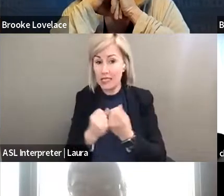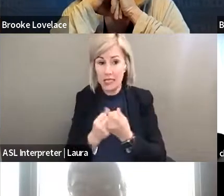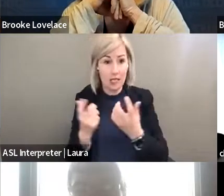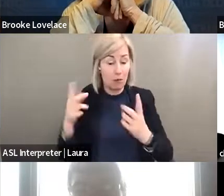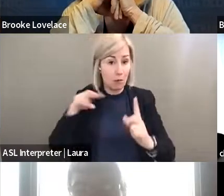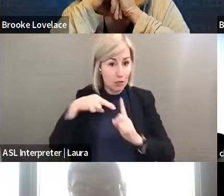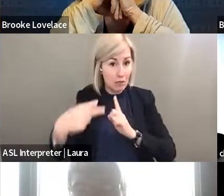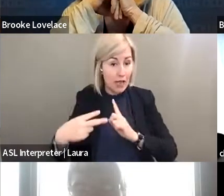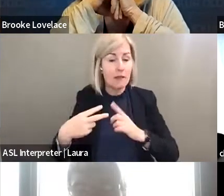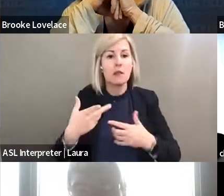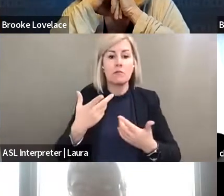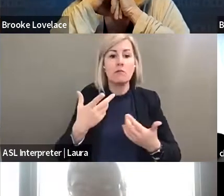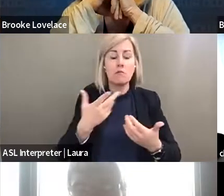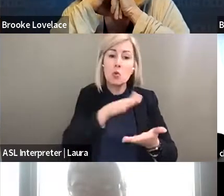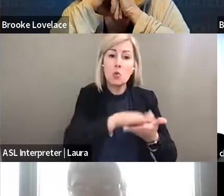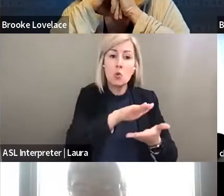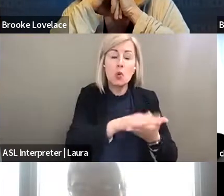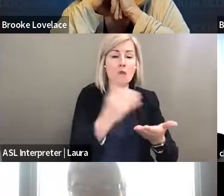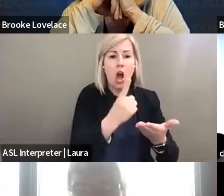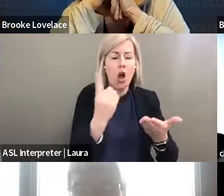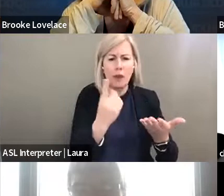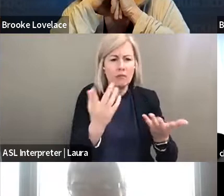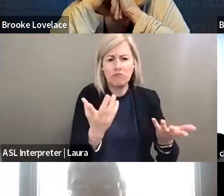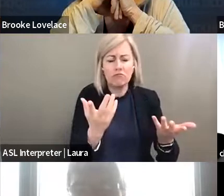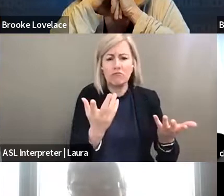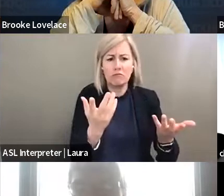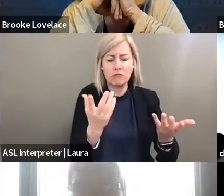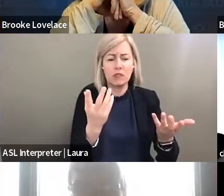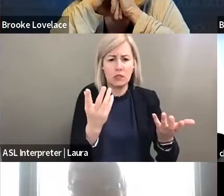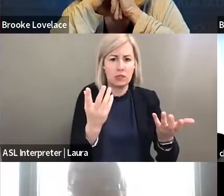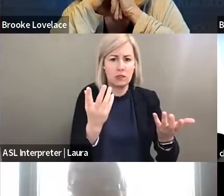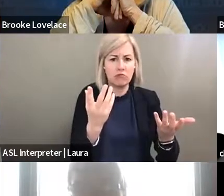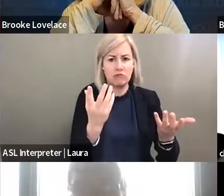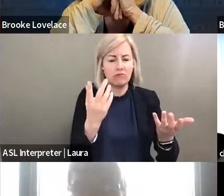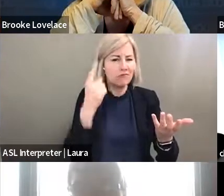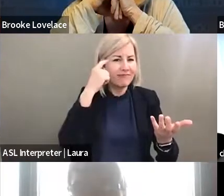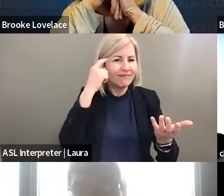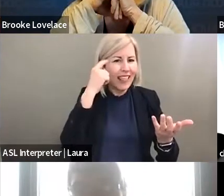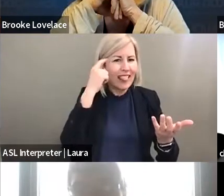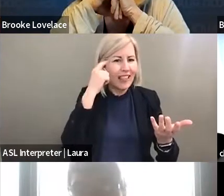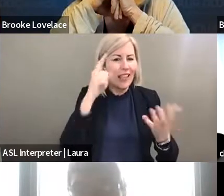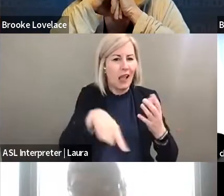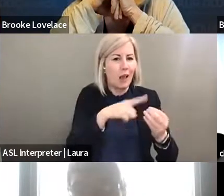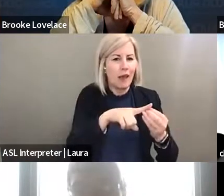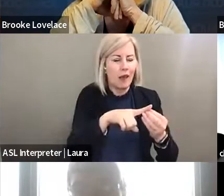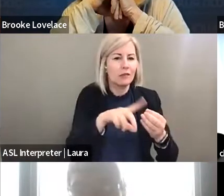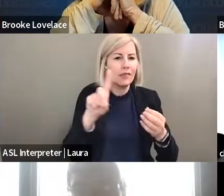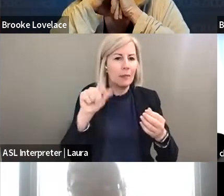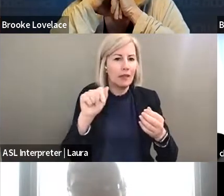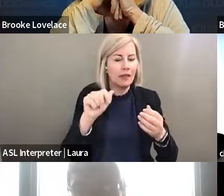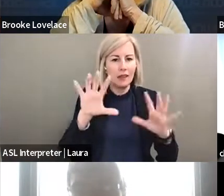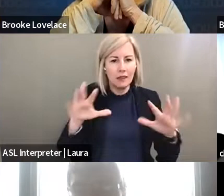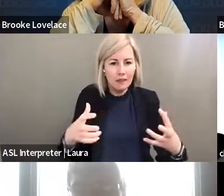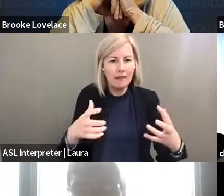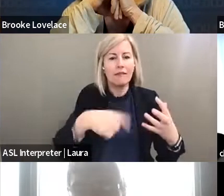there's schools always on the on the front end of the mind of people with disabilities, but